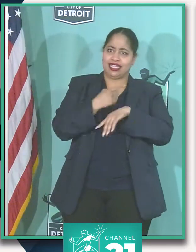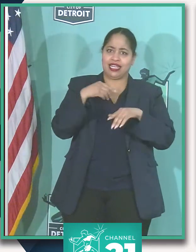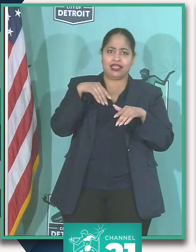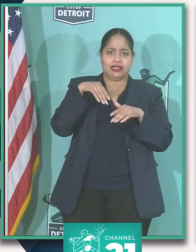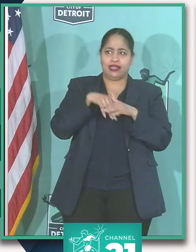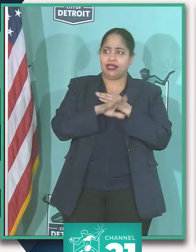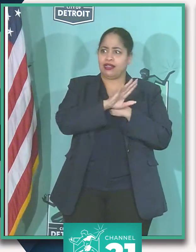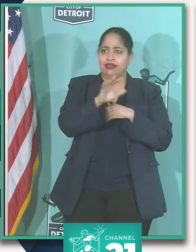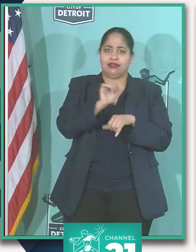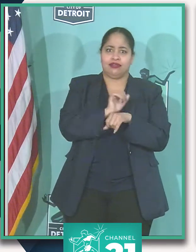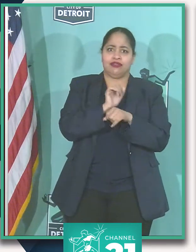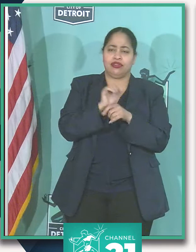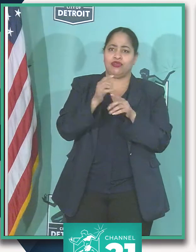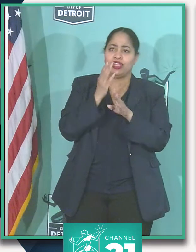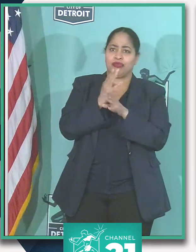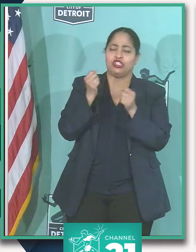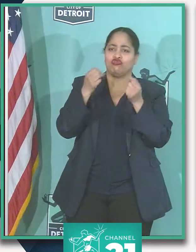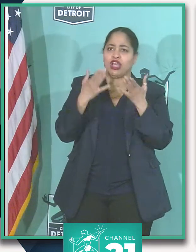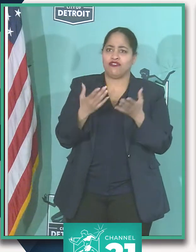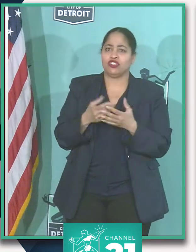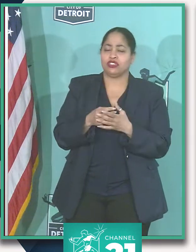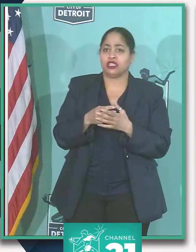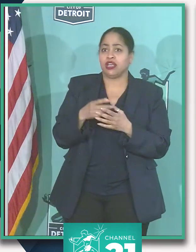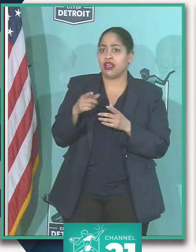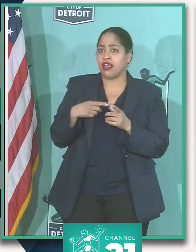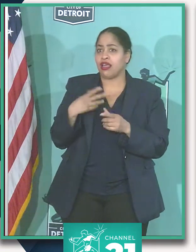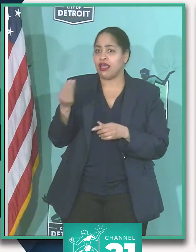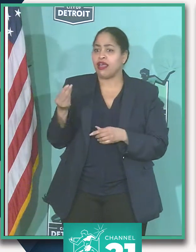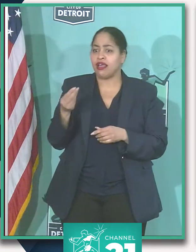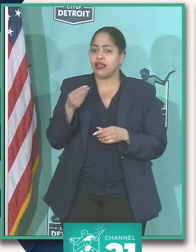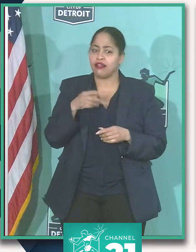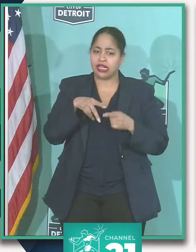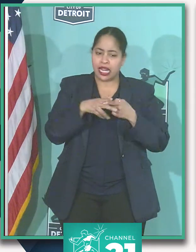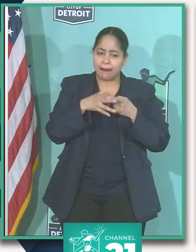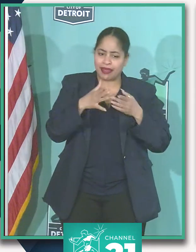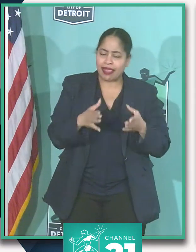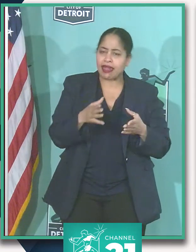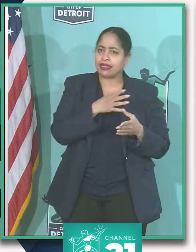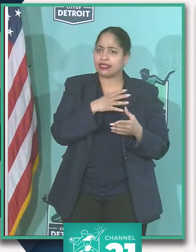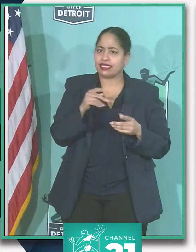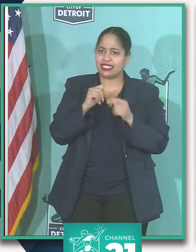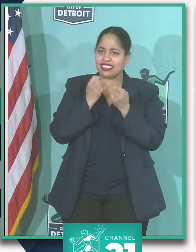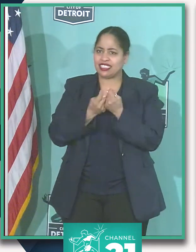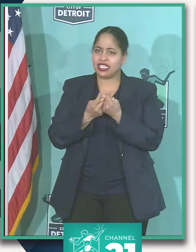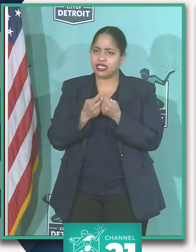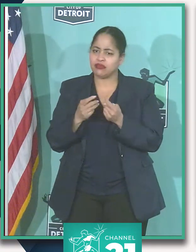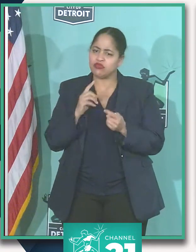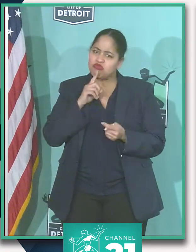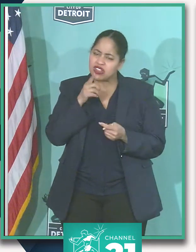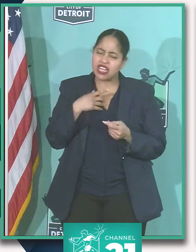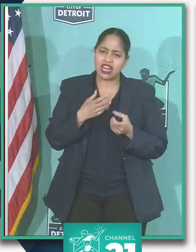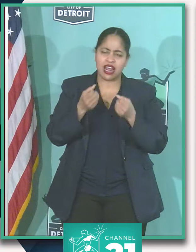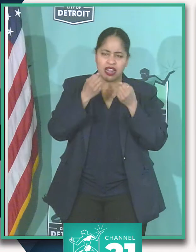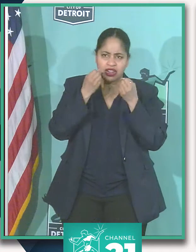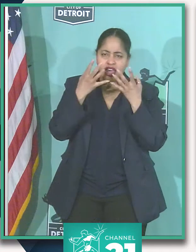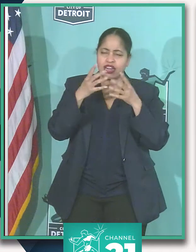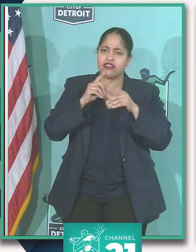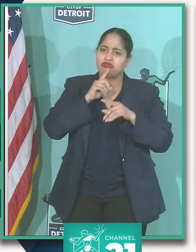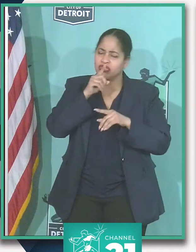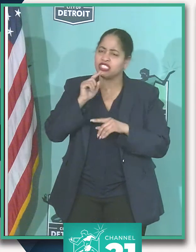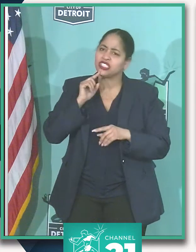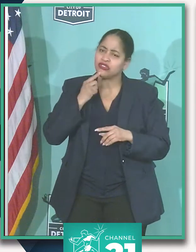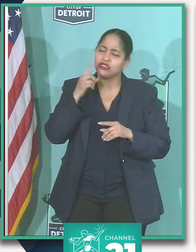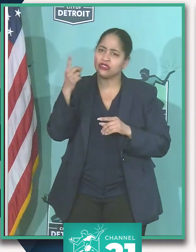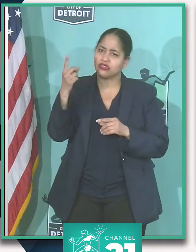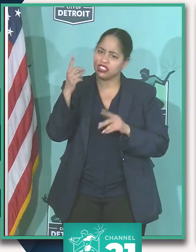terminals when the bus drivers and the mechanics and the teams raised legitimate issues about the safety